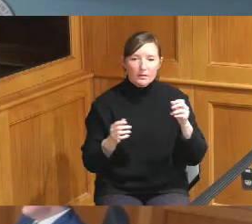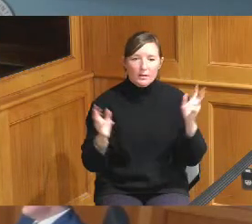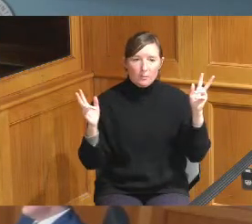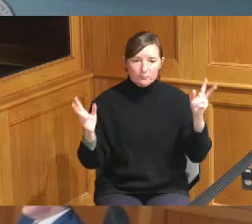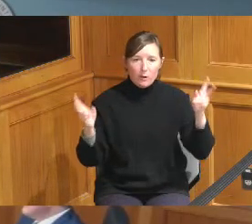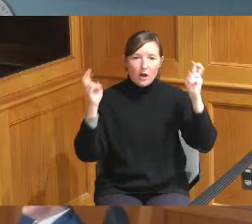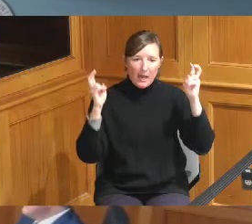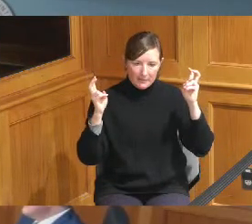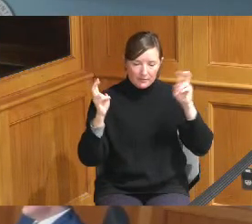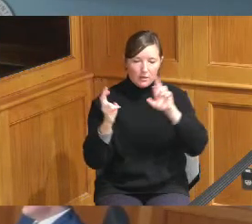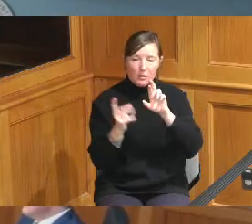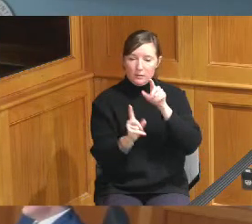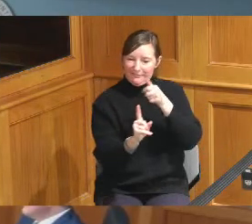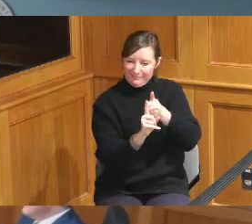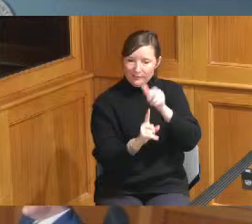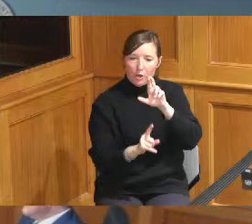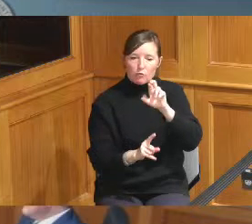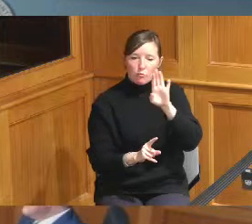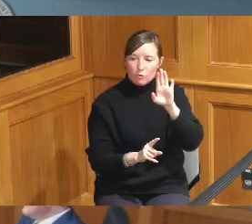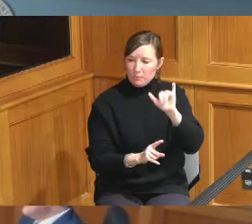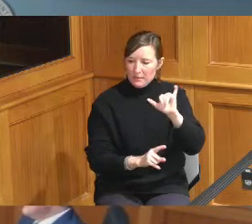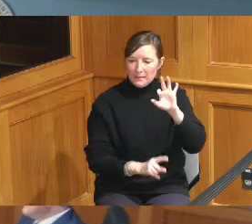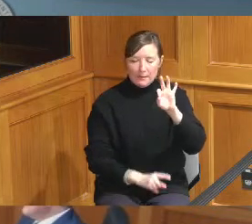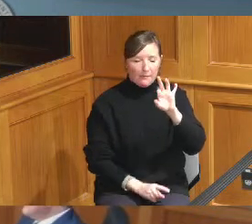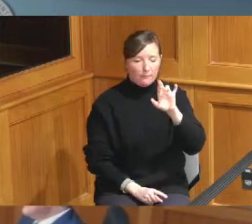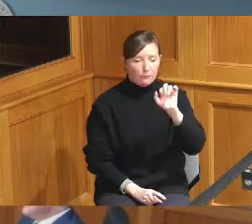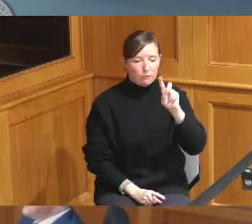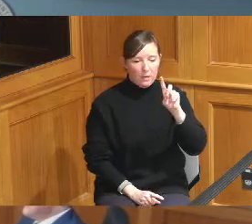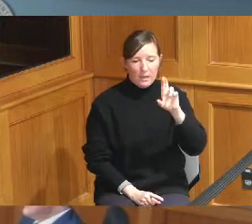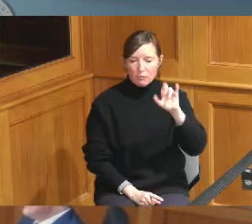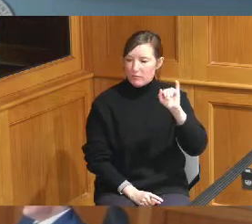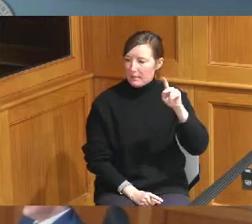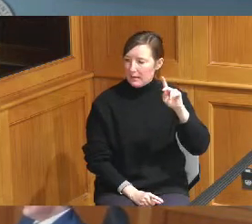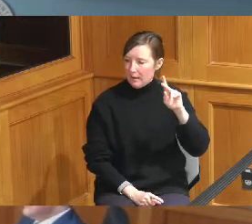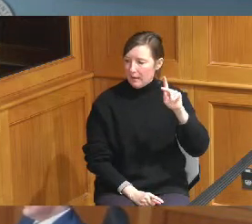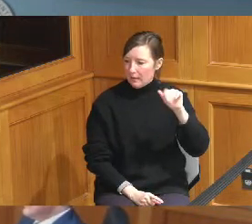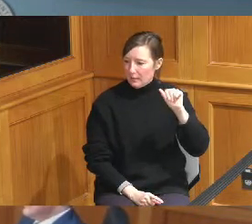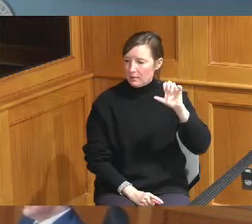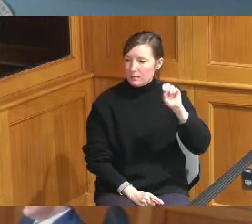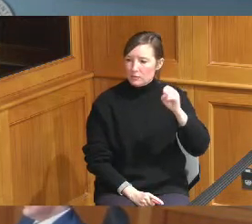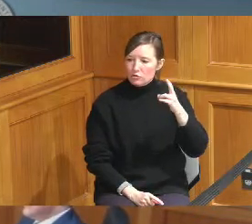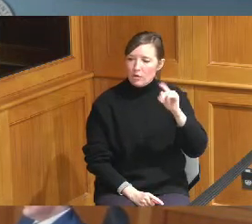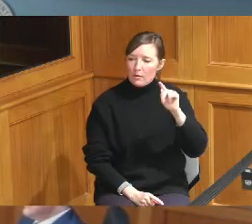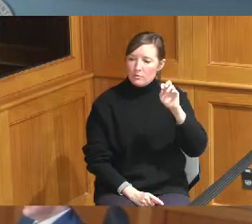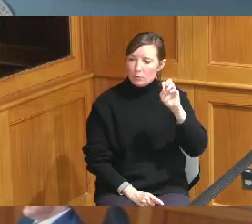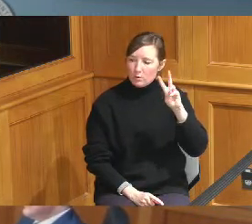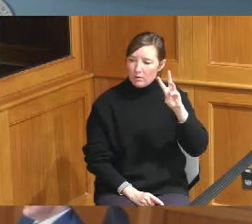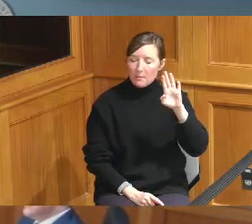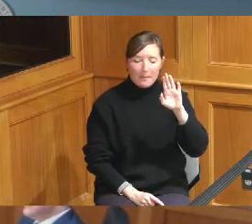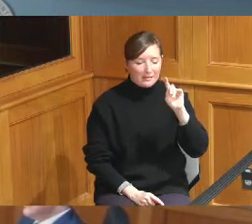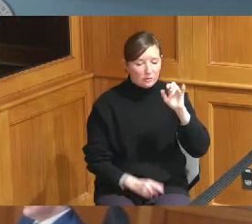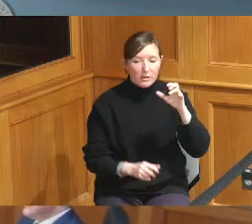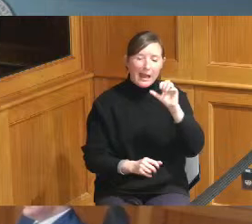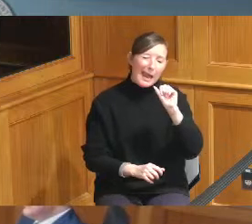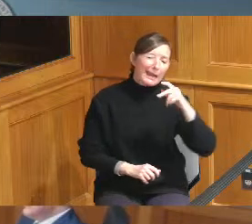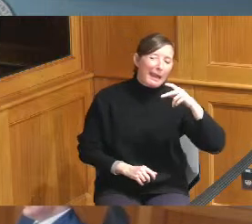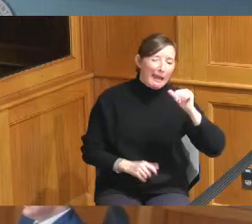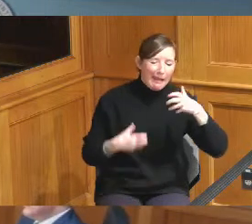Whereas Ruby Frederica Shuttlesworth Bester, aka Ricky, was born January the